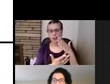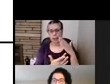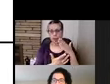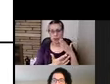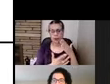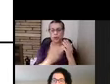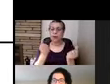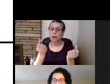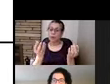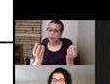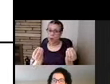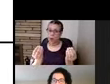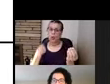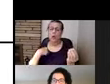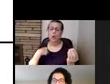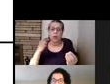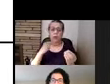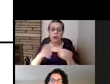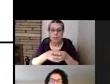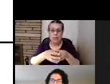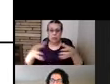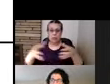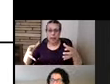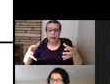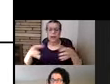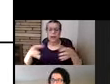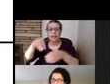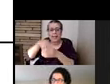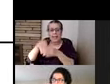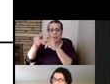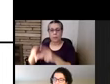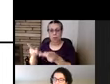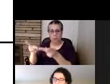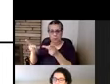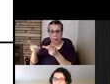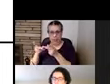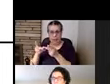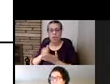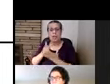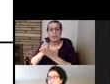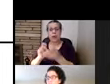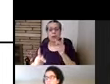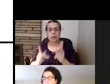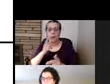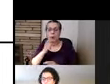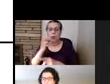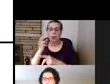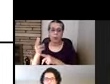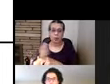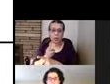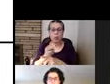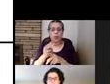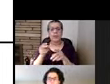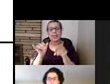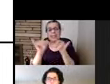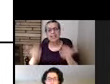Therefore, we are vastly expanding our physical in-person sales channels to accommodate the needs of riders who use the system in different